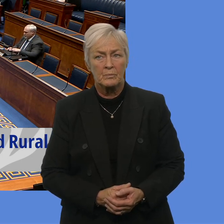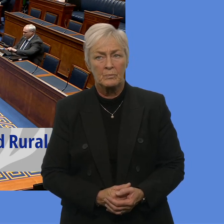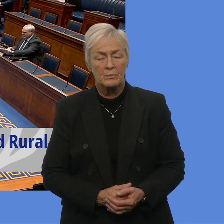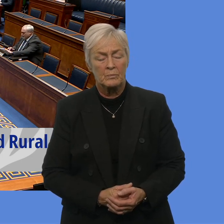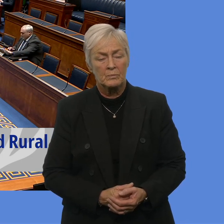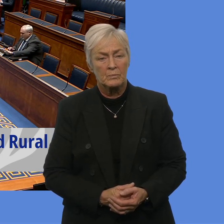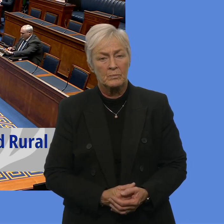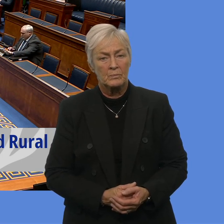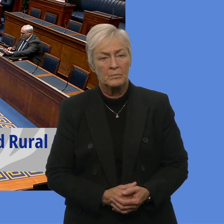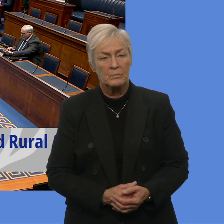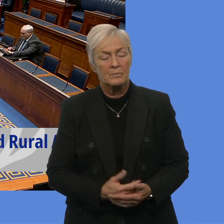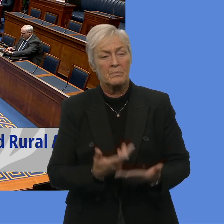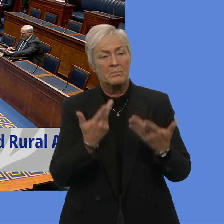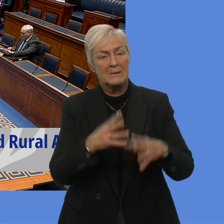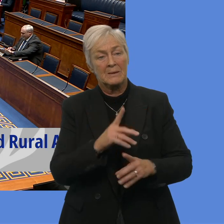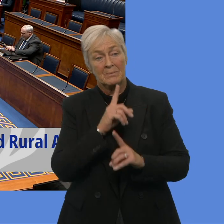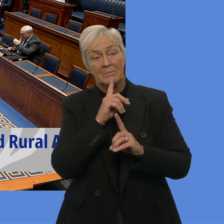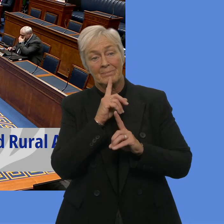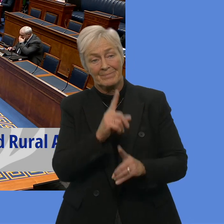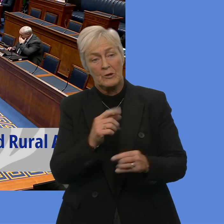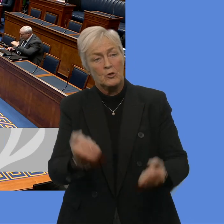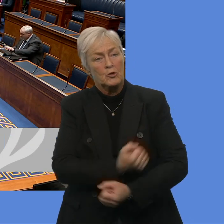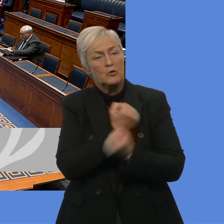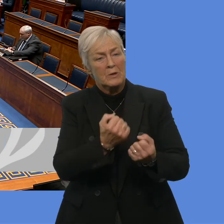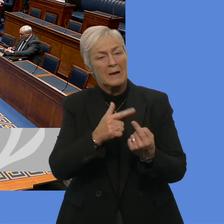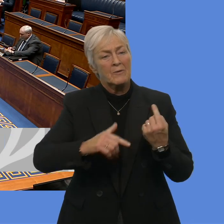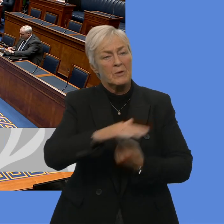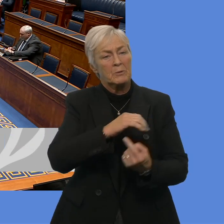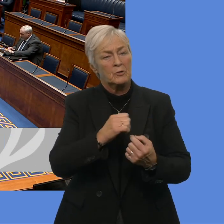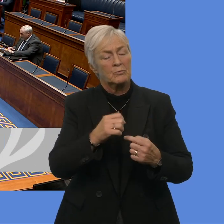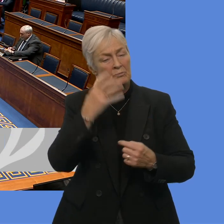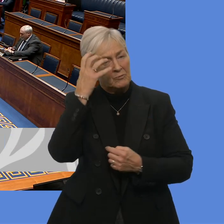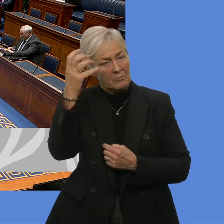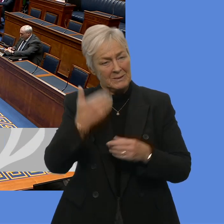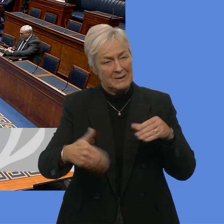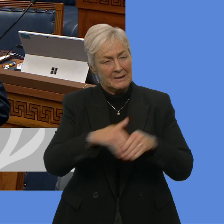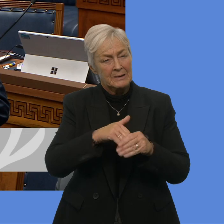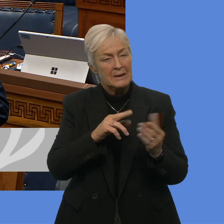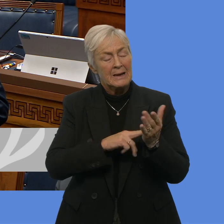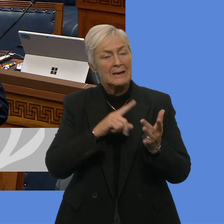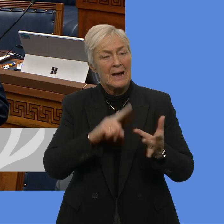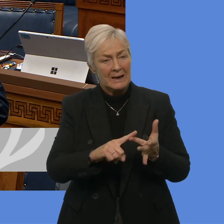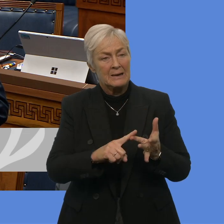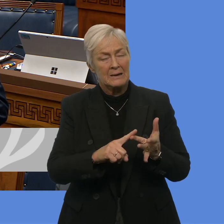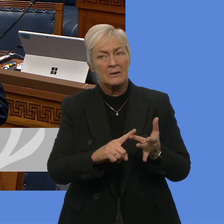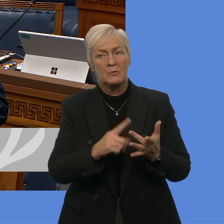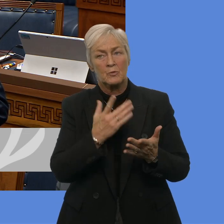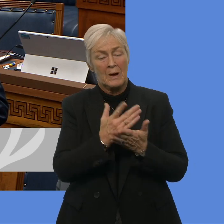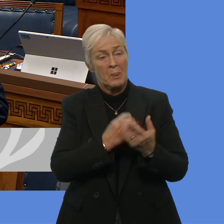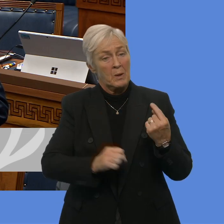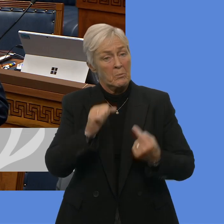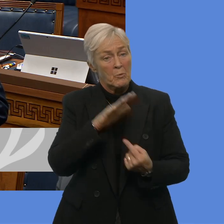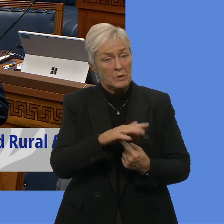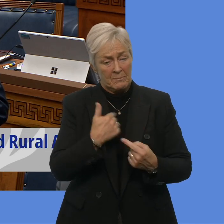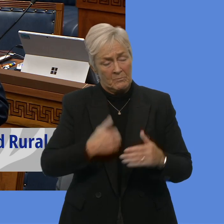Minister. I have previously made my desire to strengthen environmental governance within Northern Ireland and the importance of that, and I am